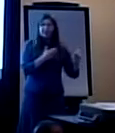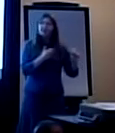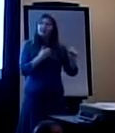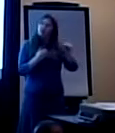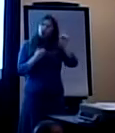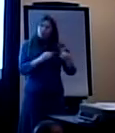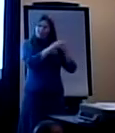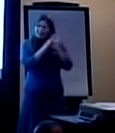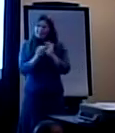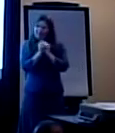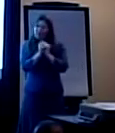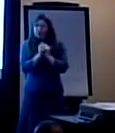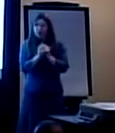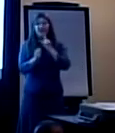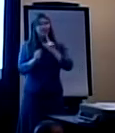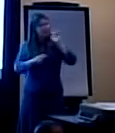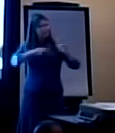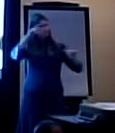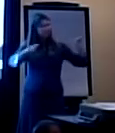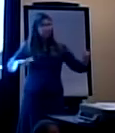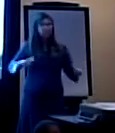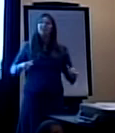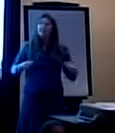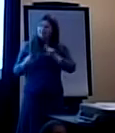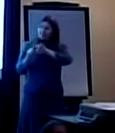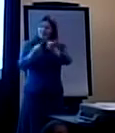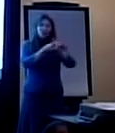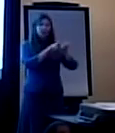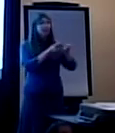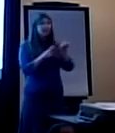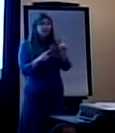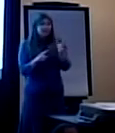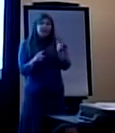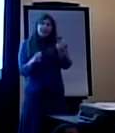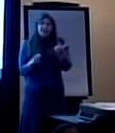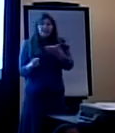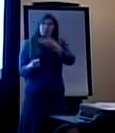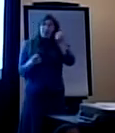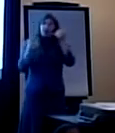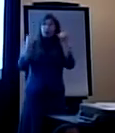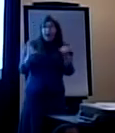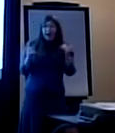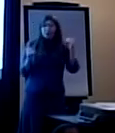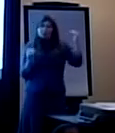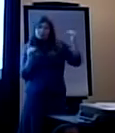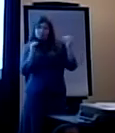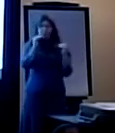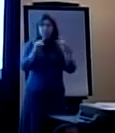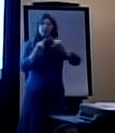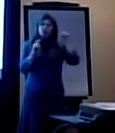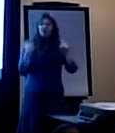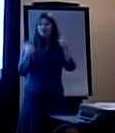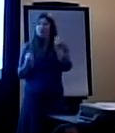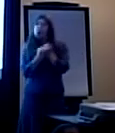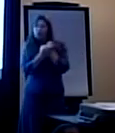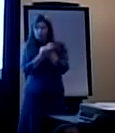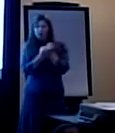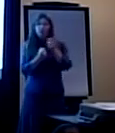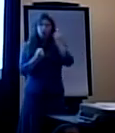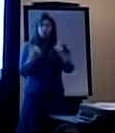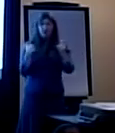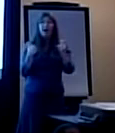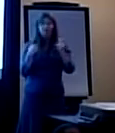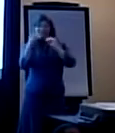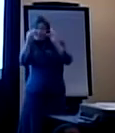across the country. It's very divided. It's coming closer together, but you need that support at the policy level. Two, you need to have users